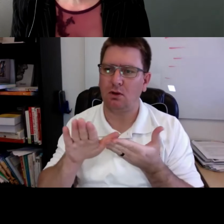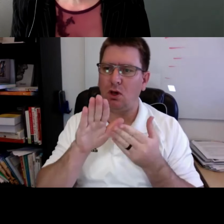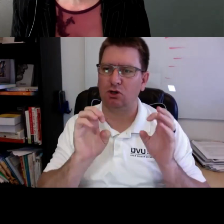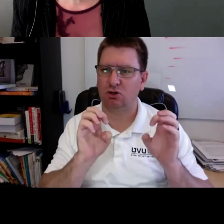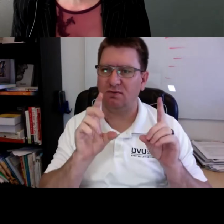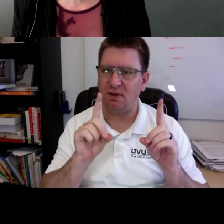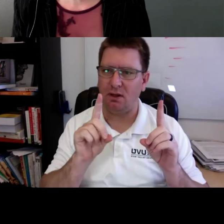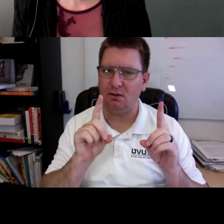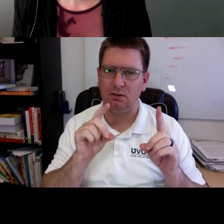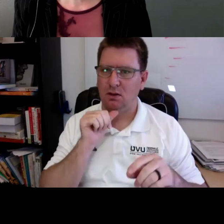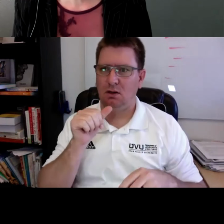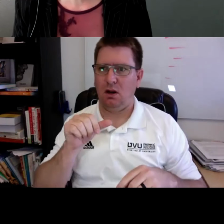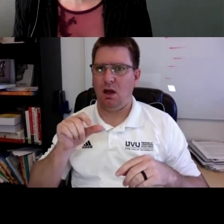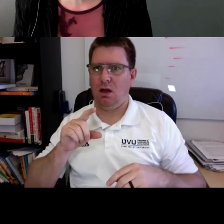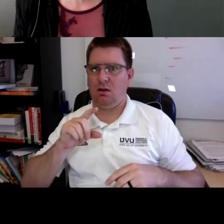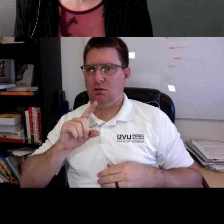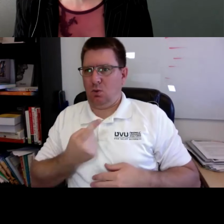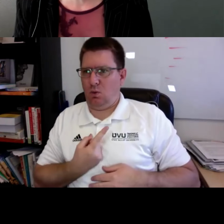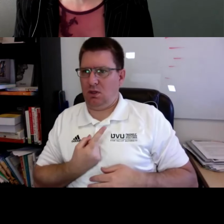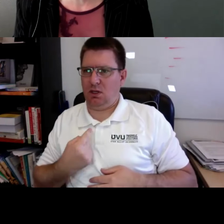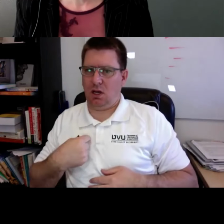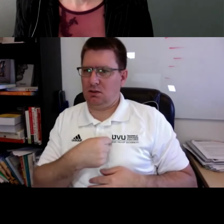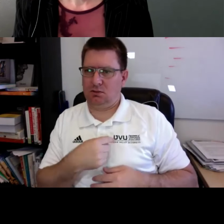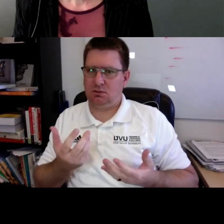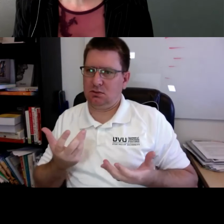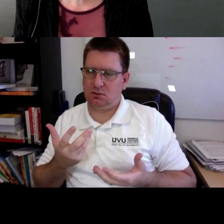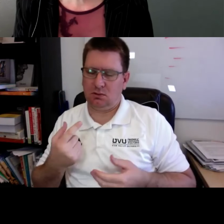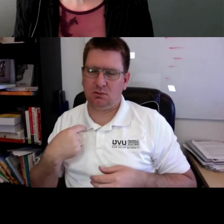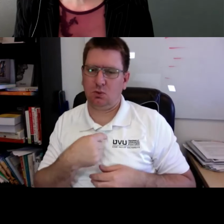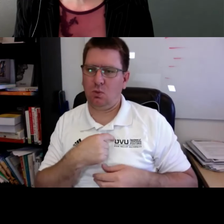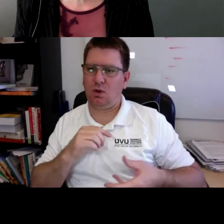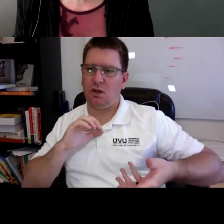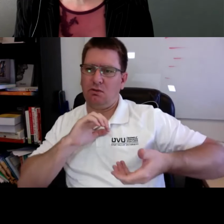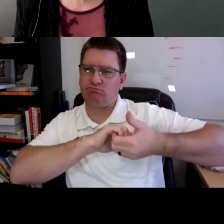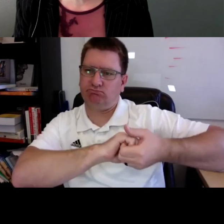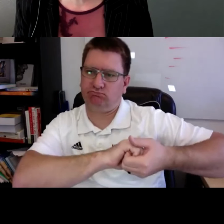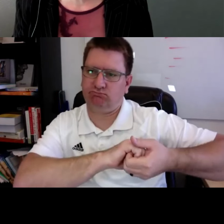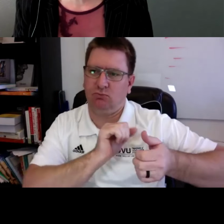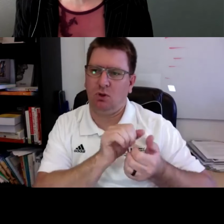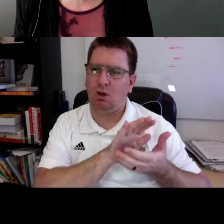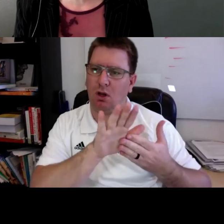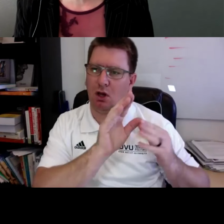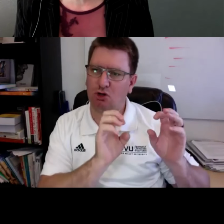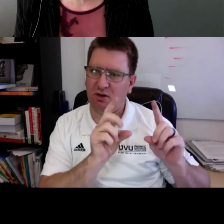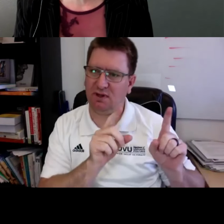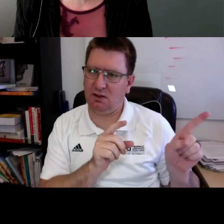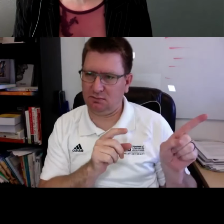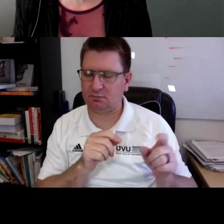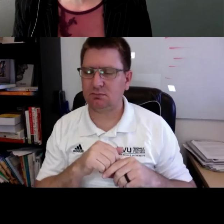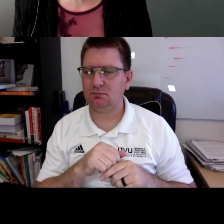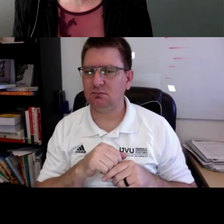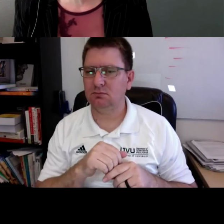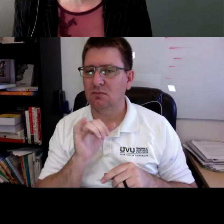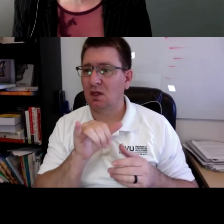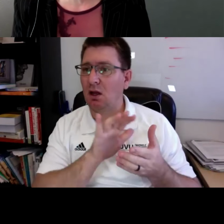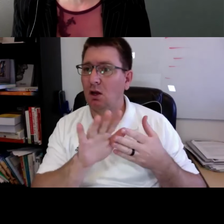So those match well with the College of Education. It's not just us alone doing that. We are partnering with the